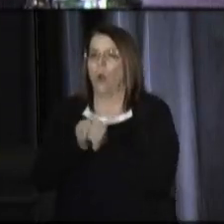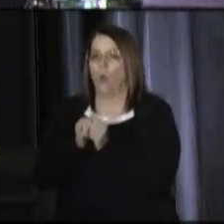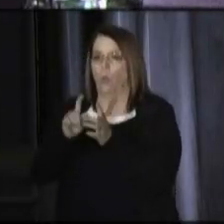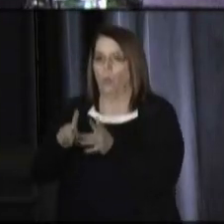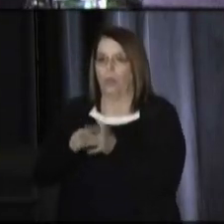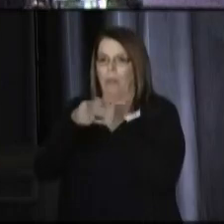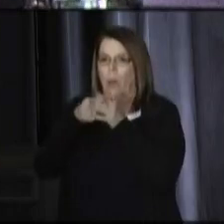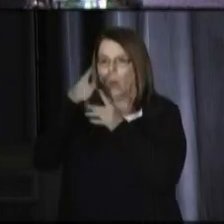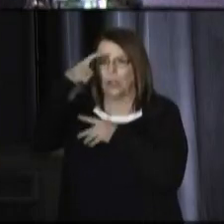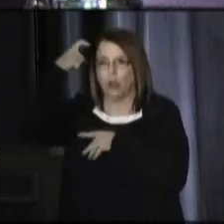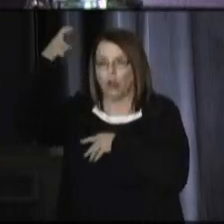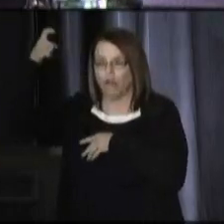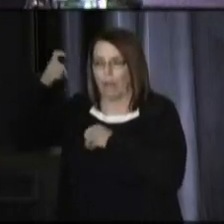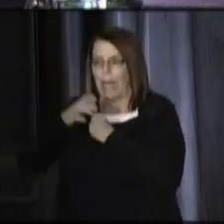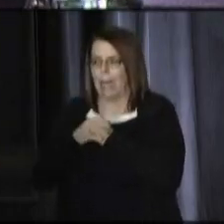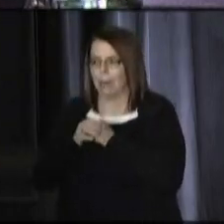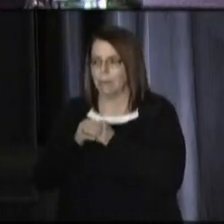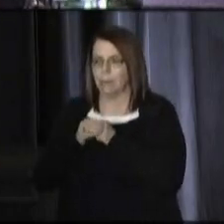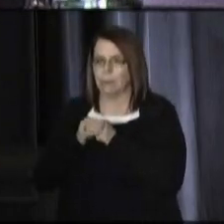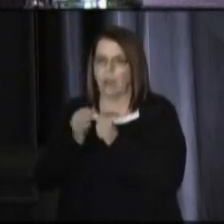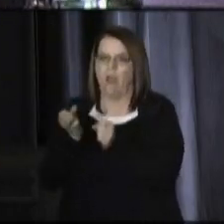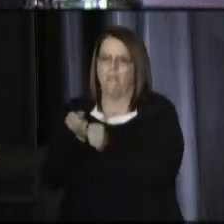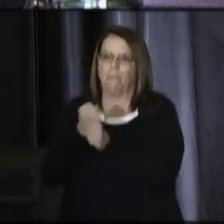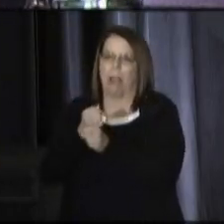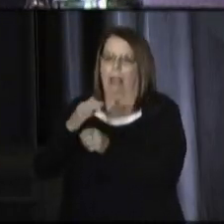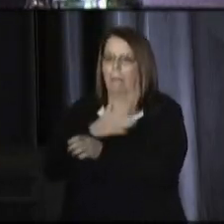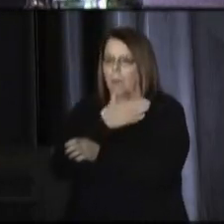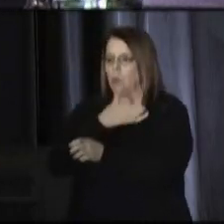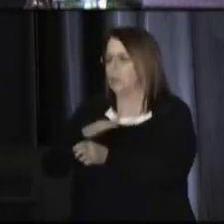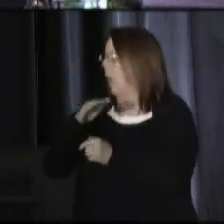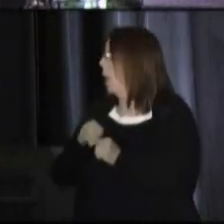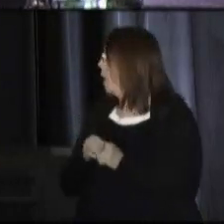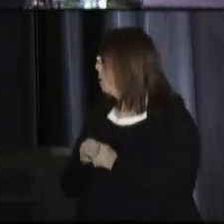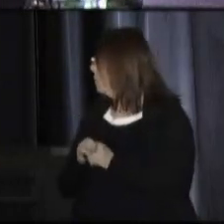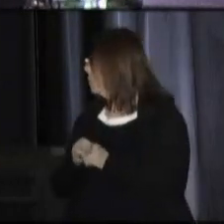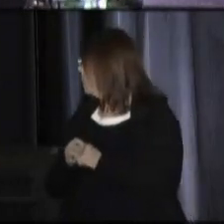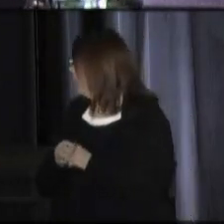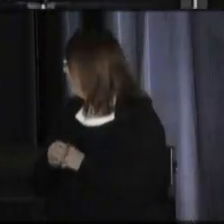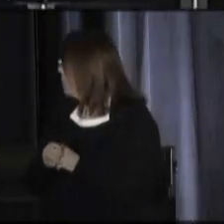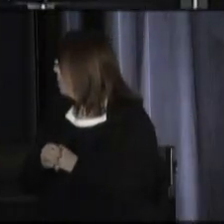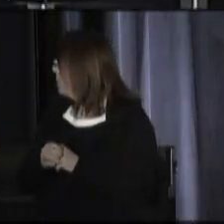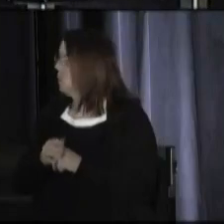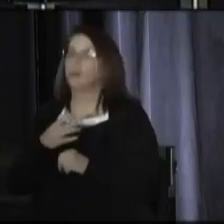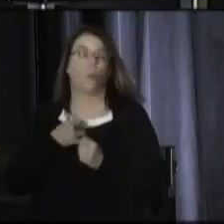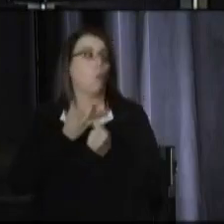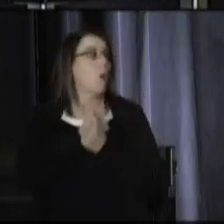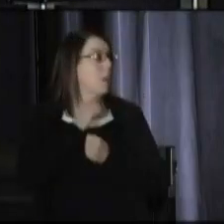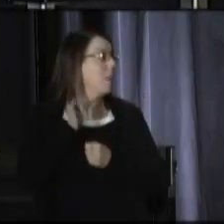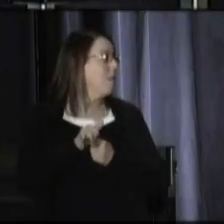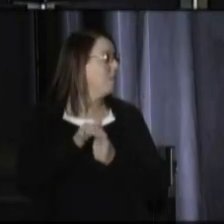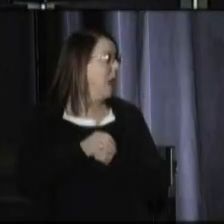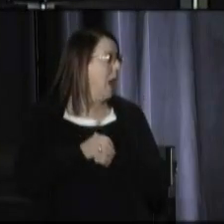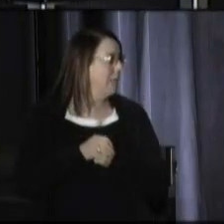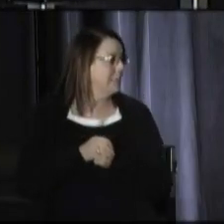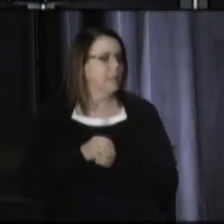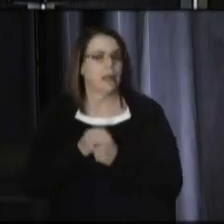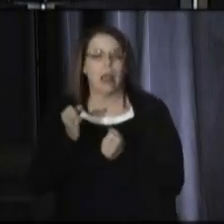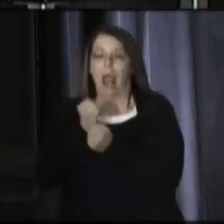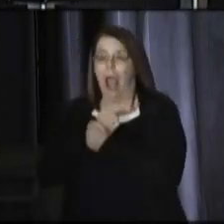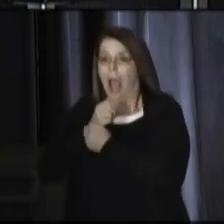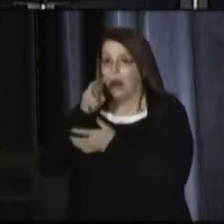just had so much pleasure and desire in writing what I wanted to write. And that was going to happen no matter what, with or without